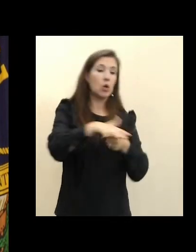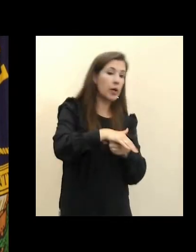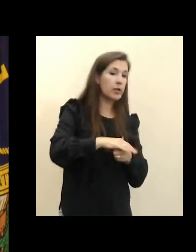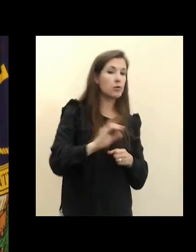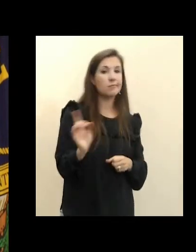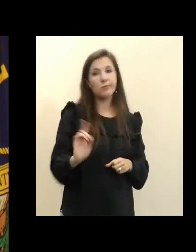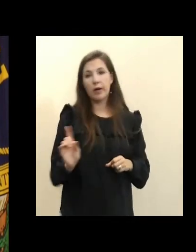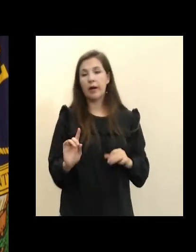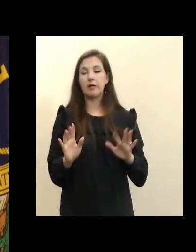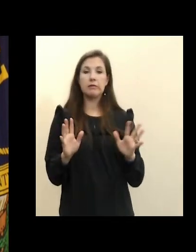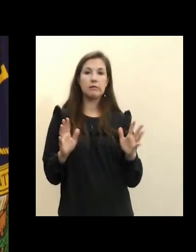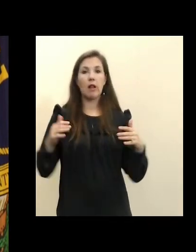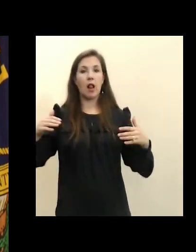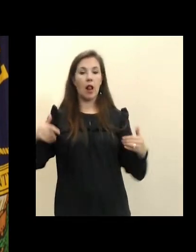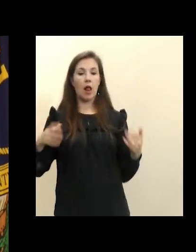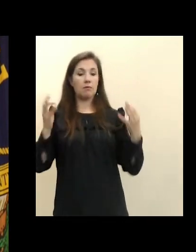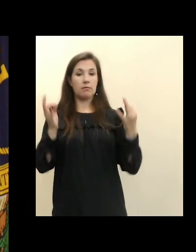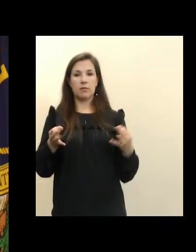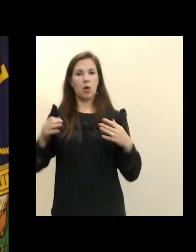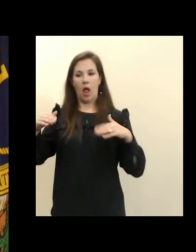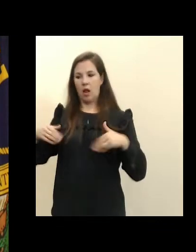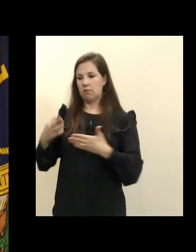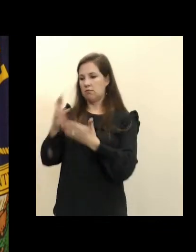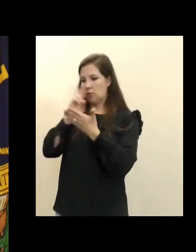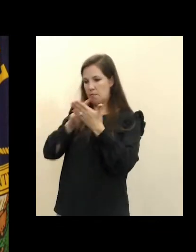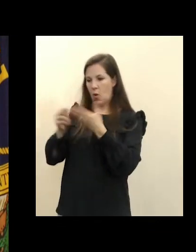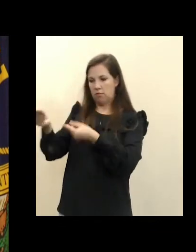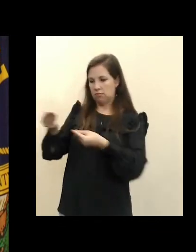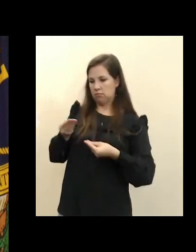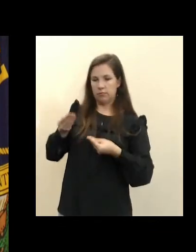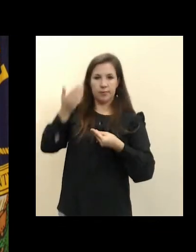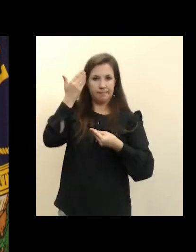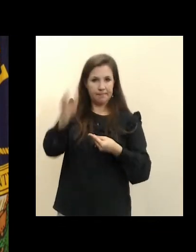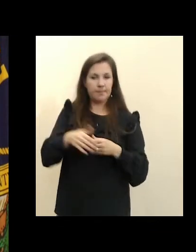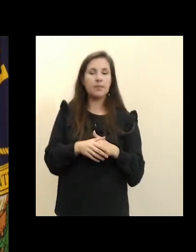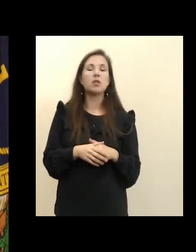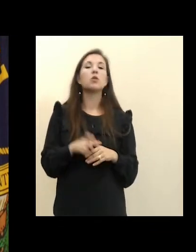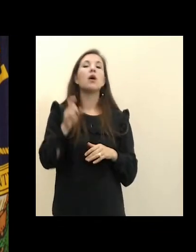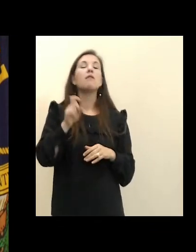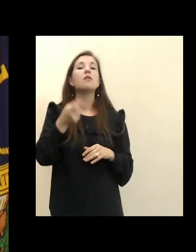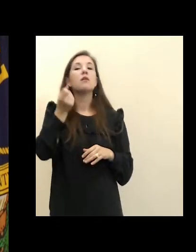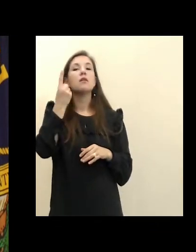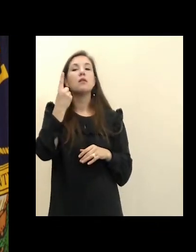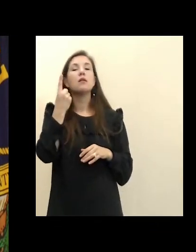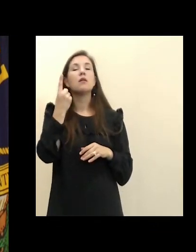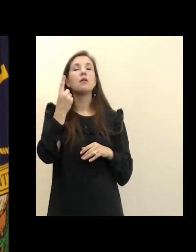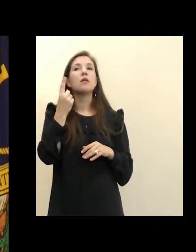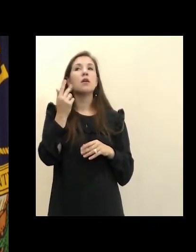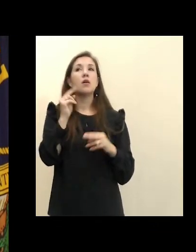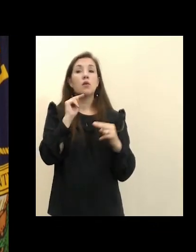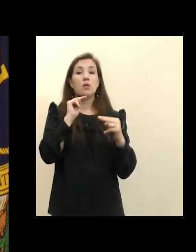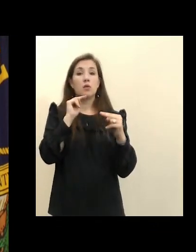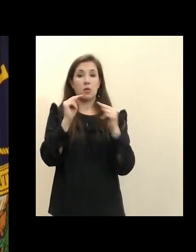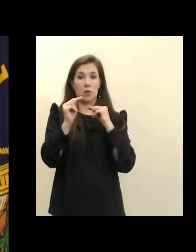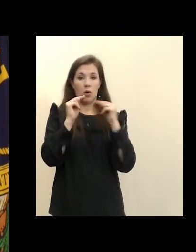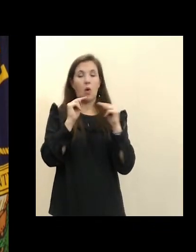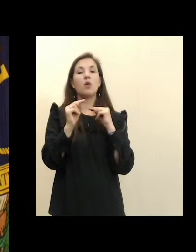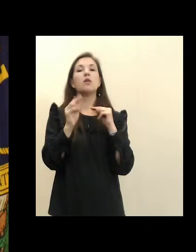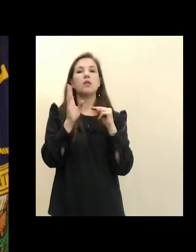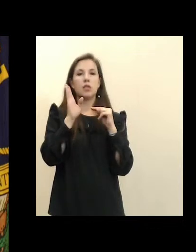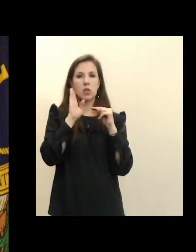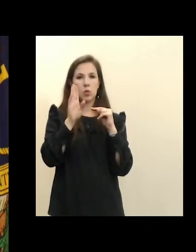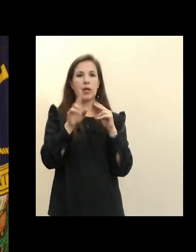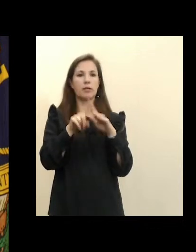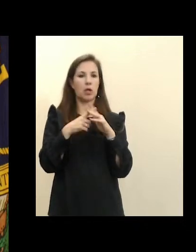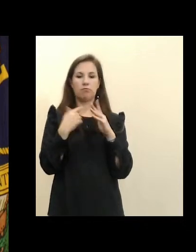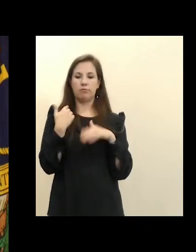And until such time we have that, I think we need to once again understand that negotiations will pick up once